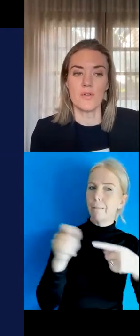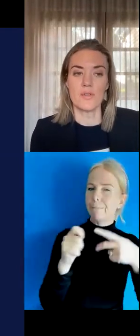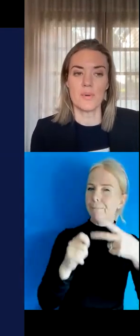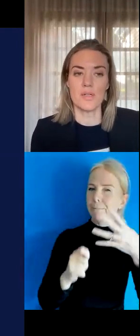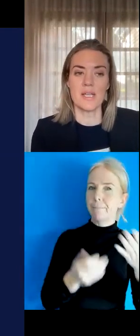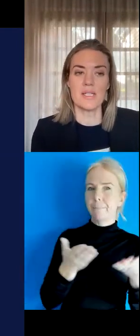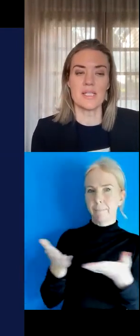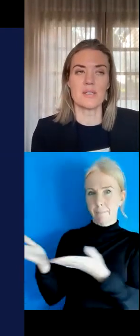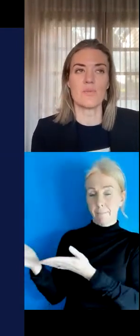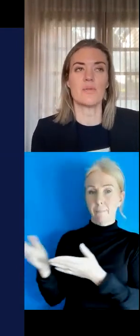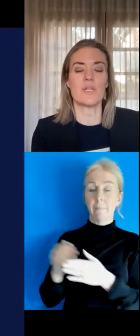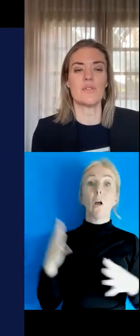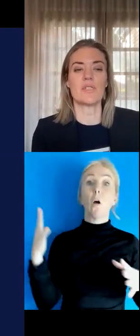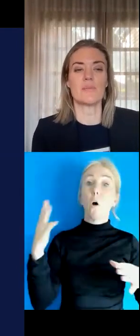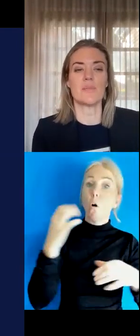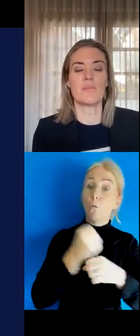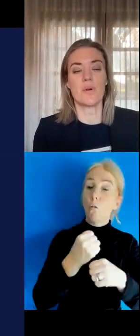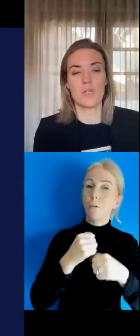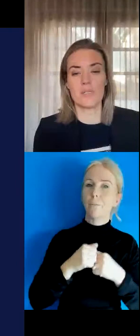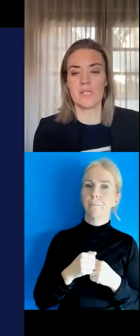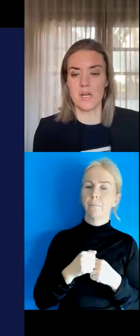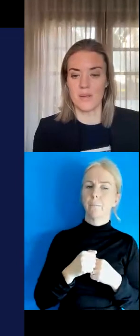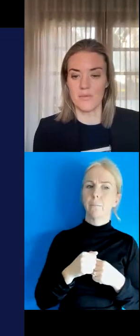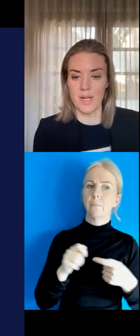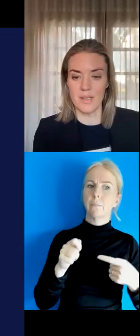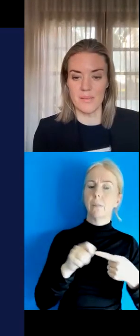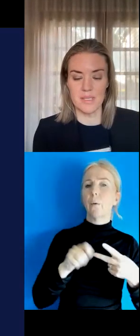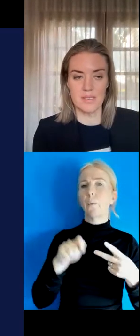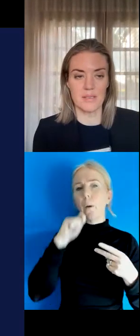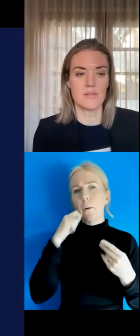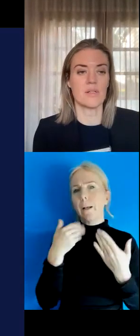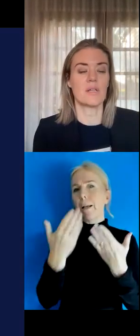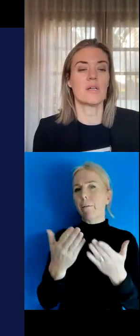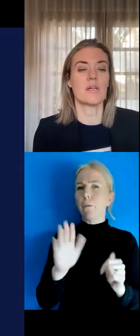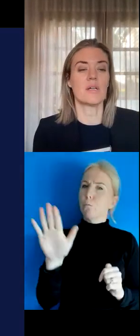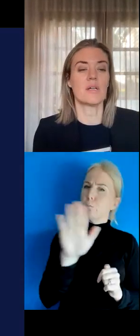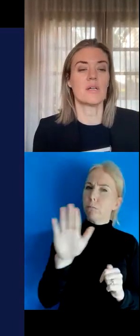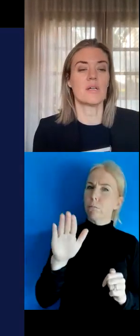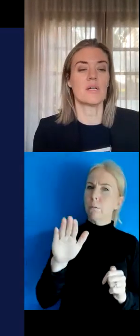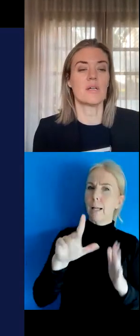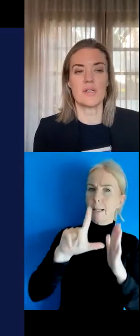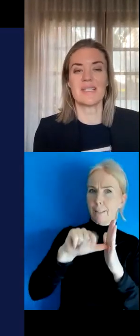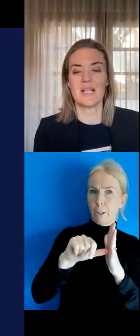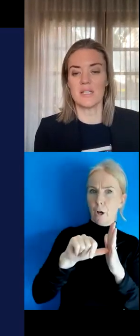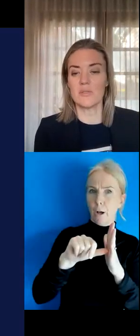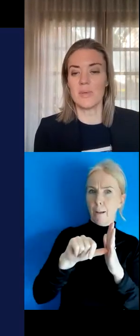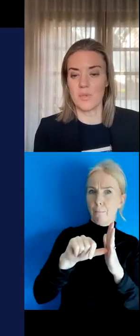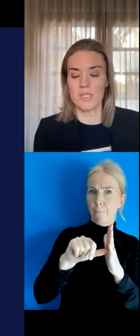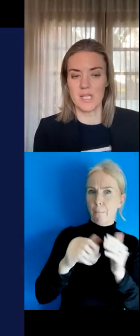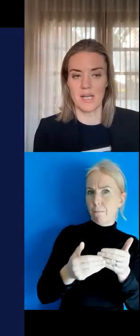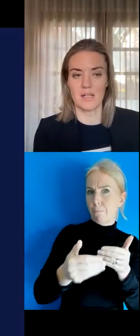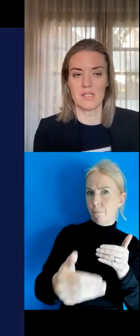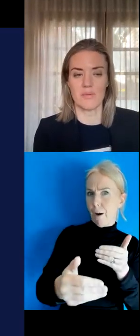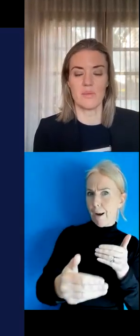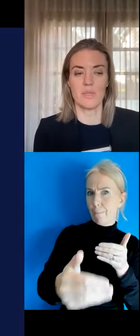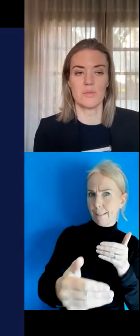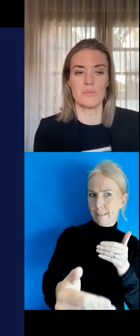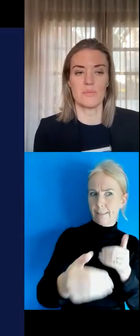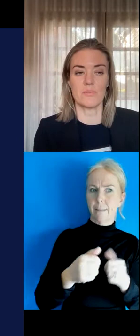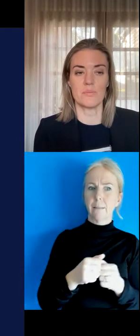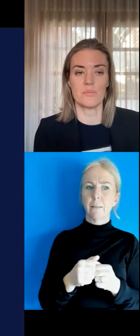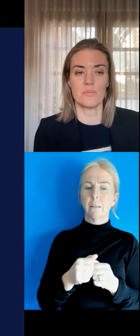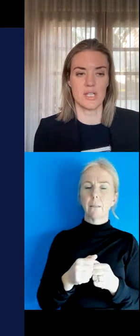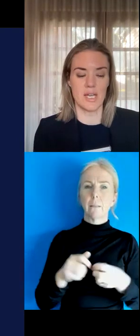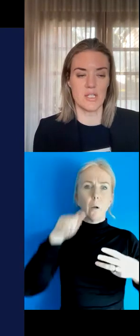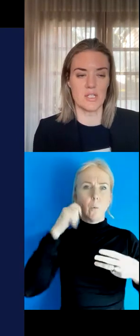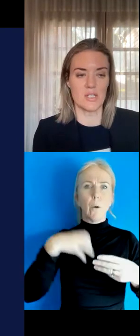overview of the process. We will give you some approximate timeframes, the recruitment process in a little bit more detail, so we will